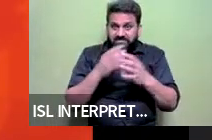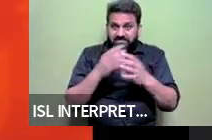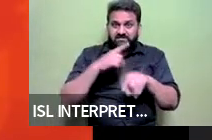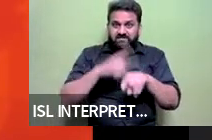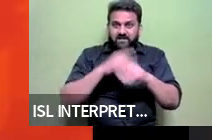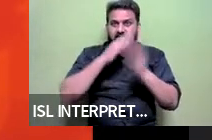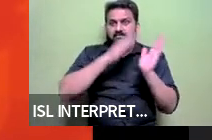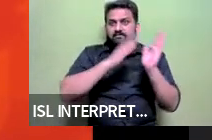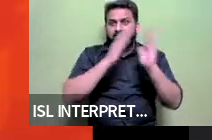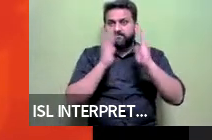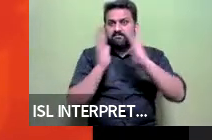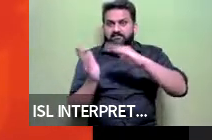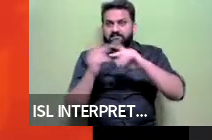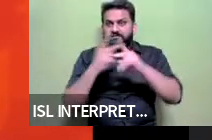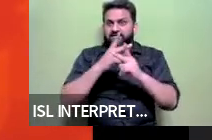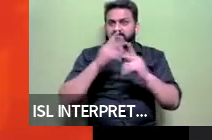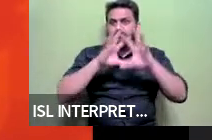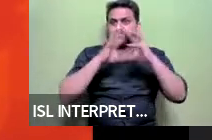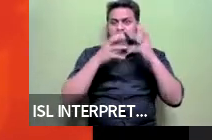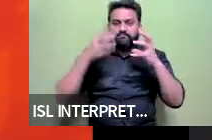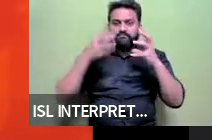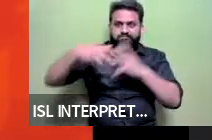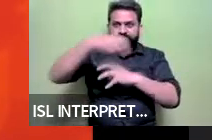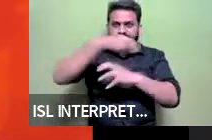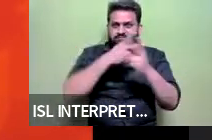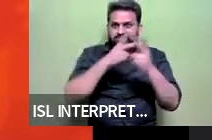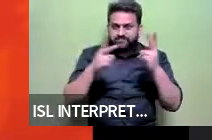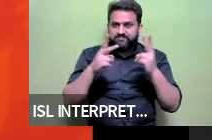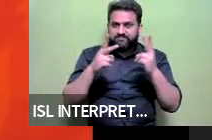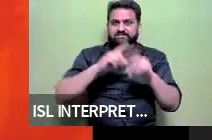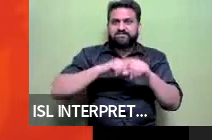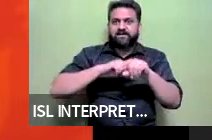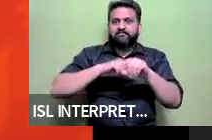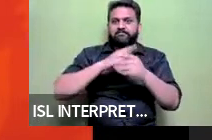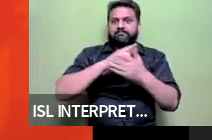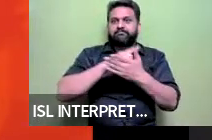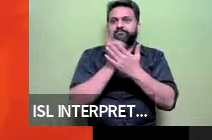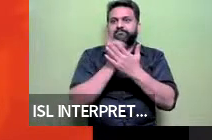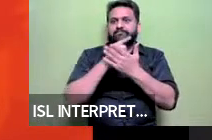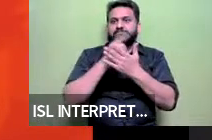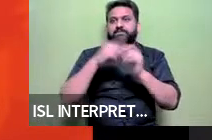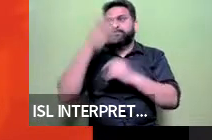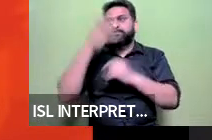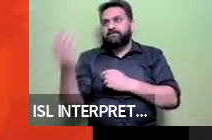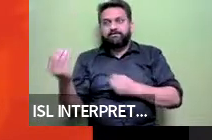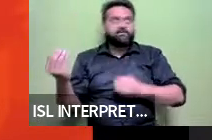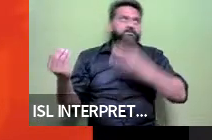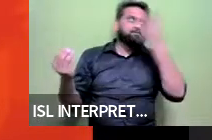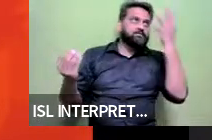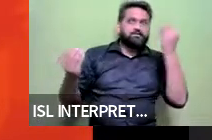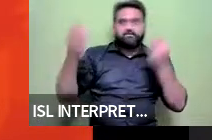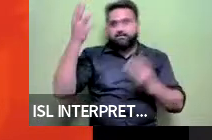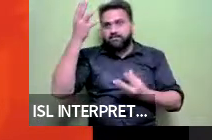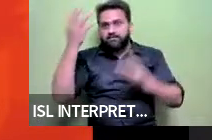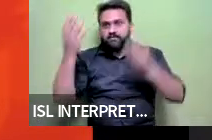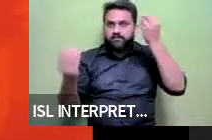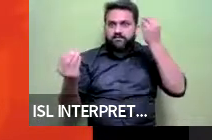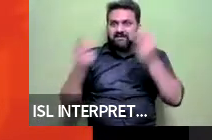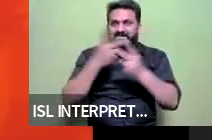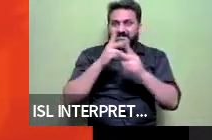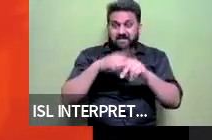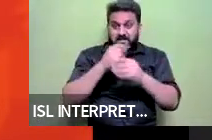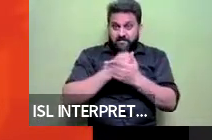time zone, different time allocation, 8 o'clock moot, even in the evening moot, we have to do that. In your practice